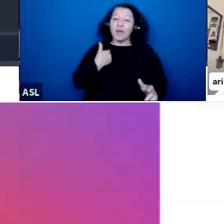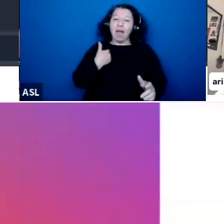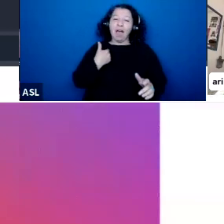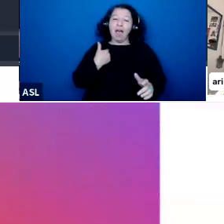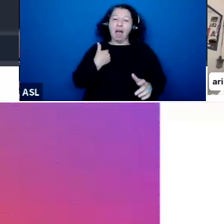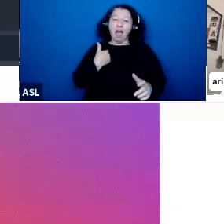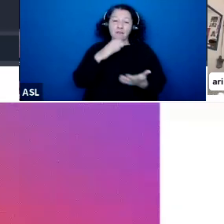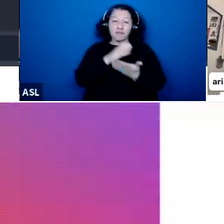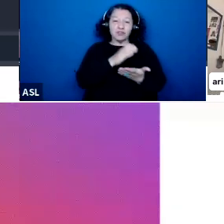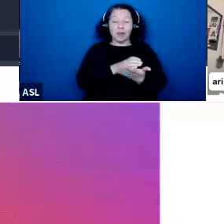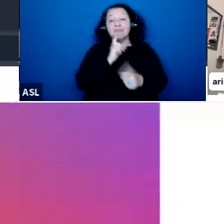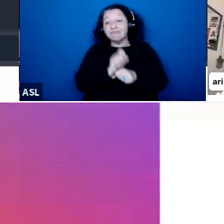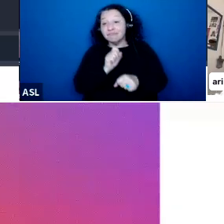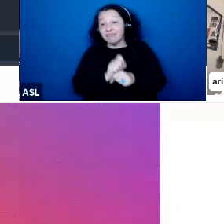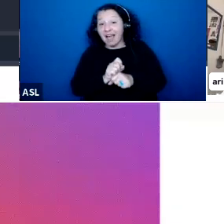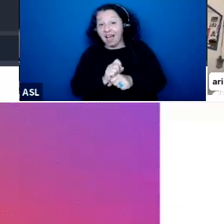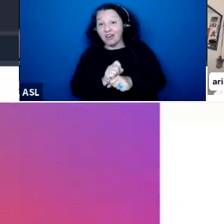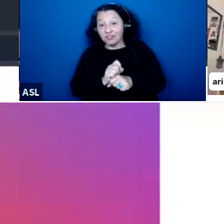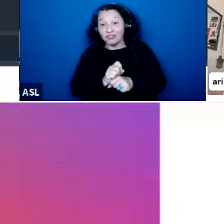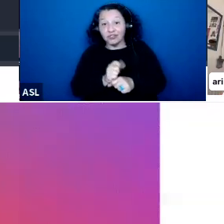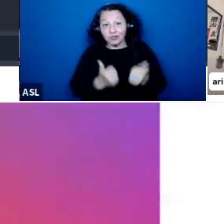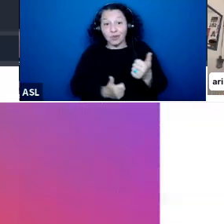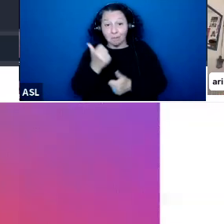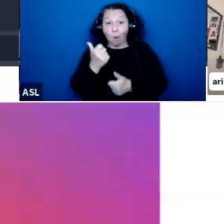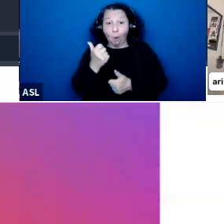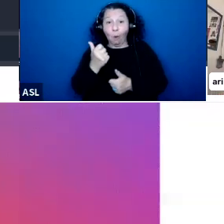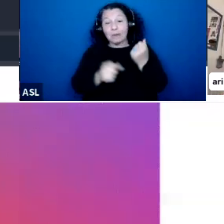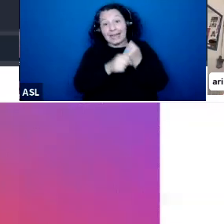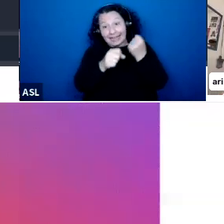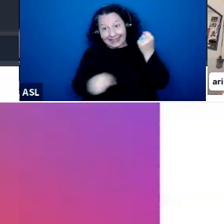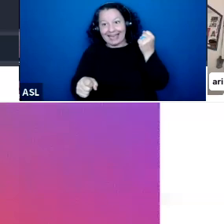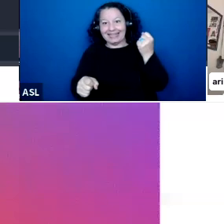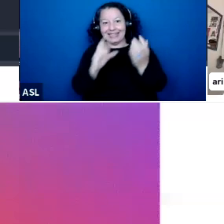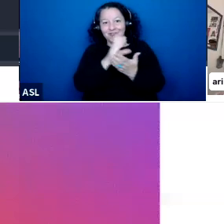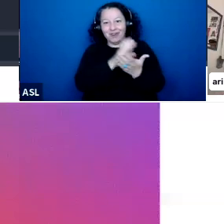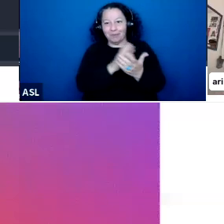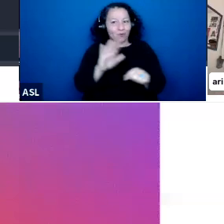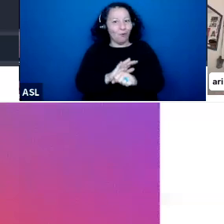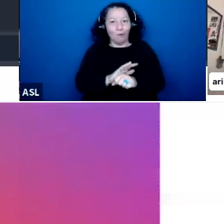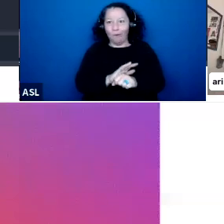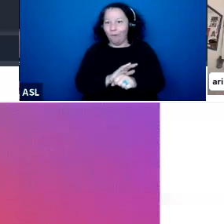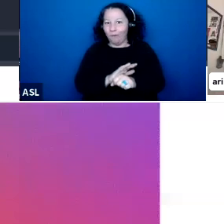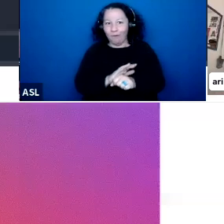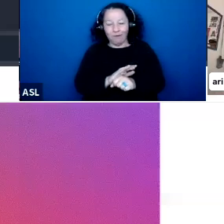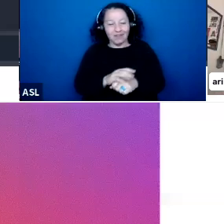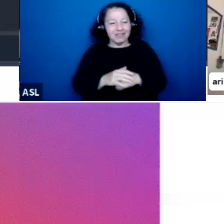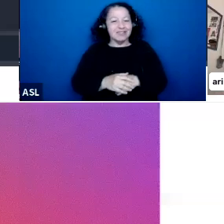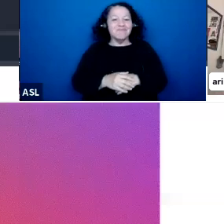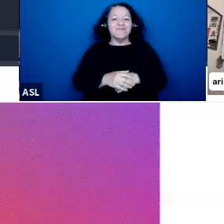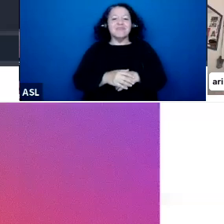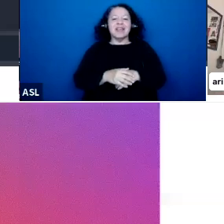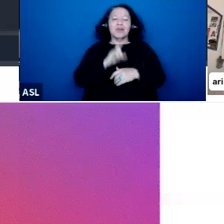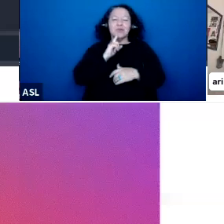Okay, and then we have a chapter. This is actually the longest chapter in the whole toolkit. It's